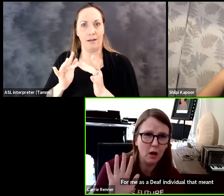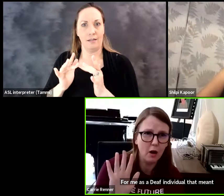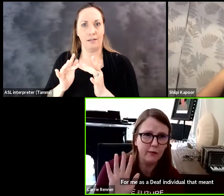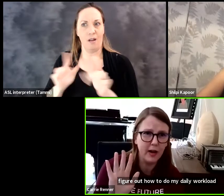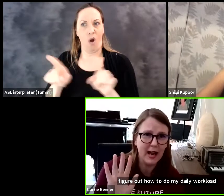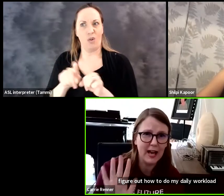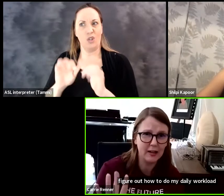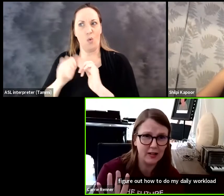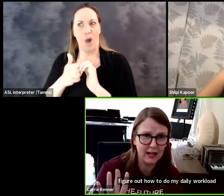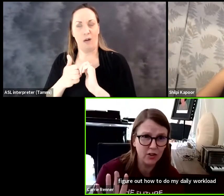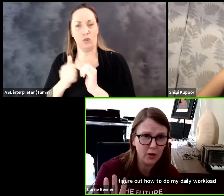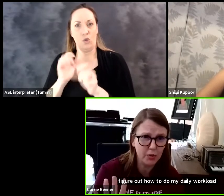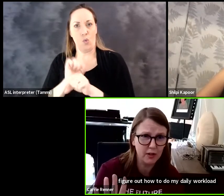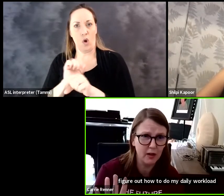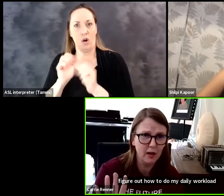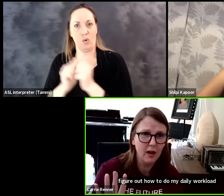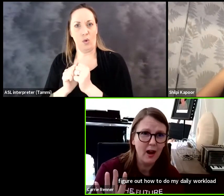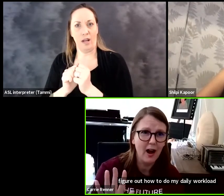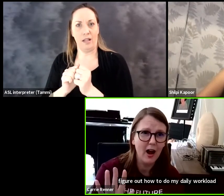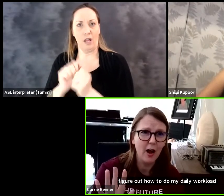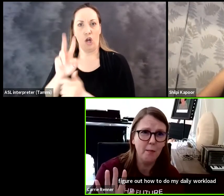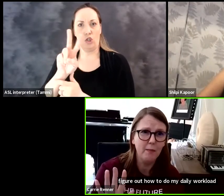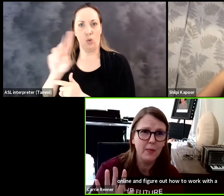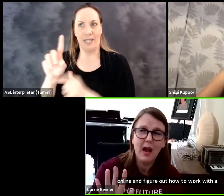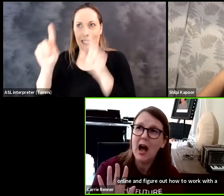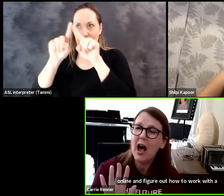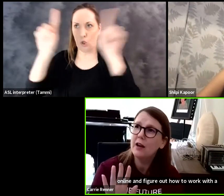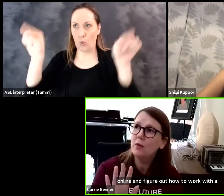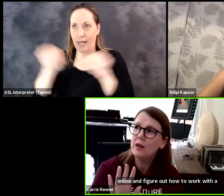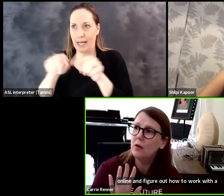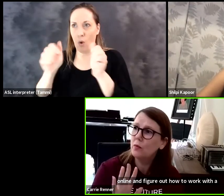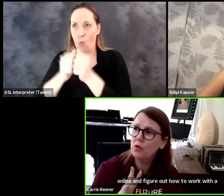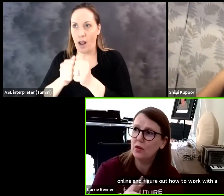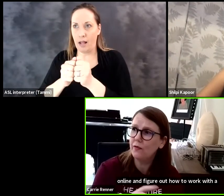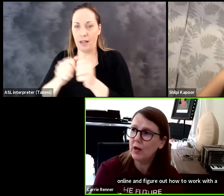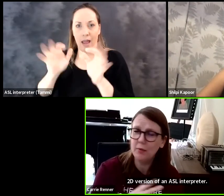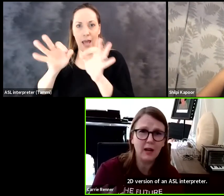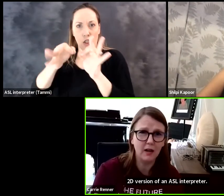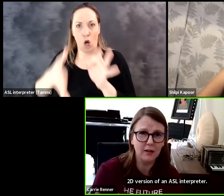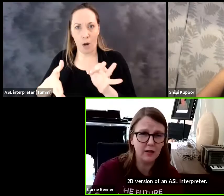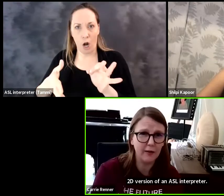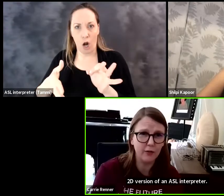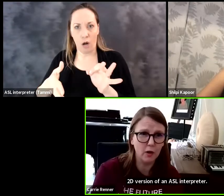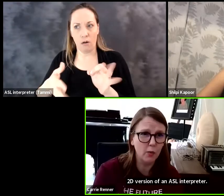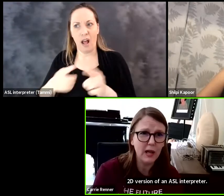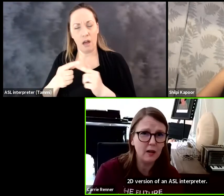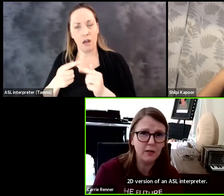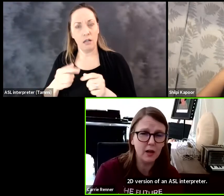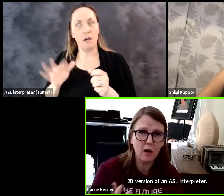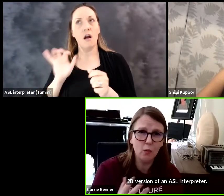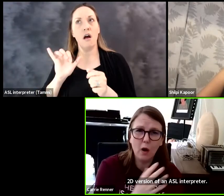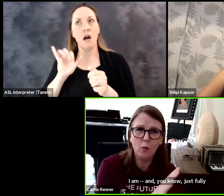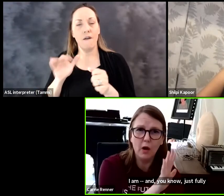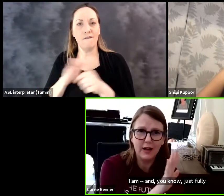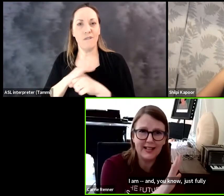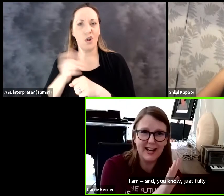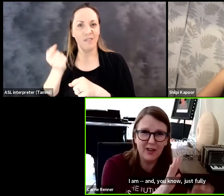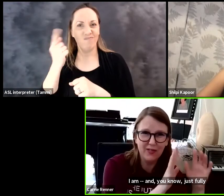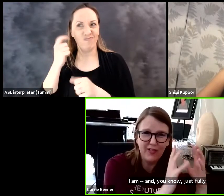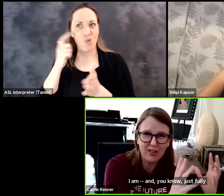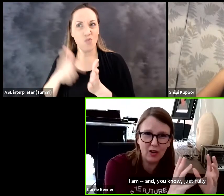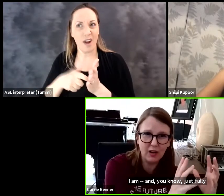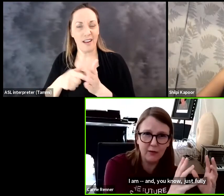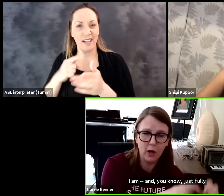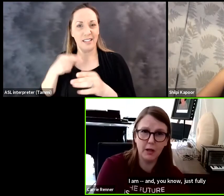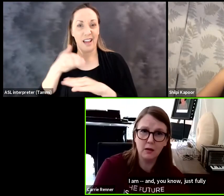version of an ASL interpreter. And just fully recognizing after a week that what worked in